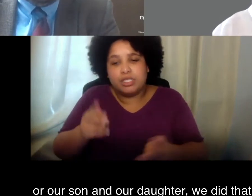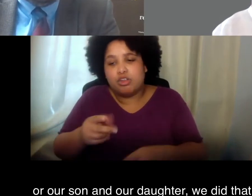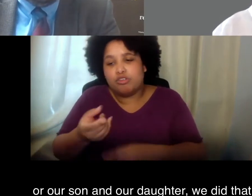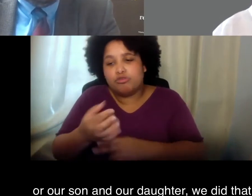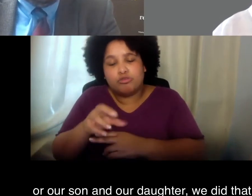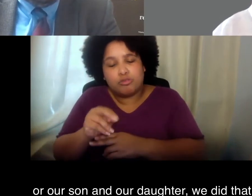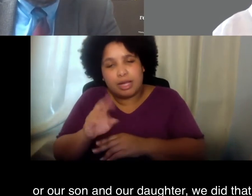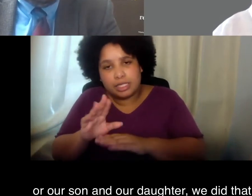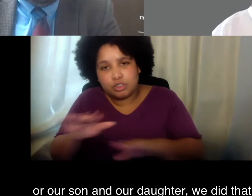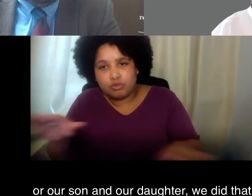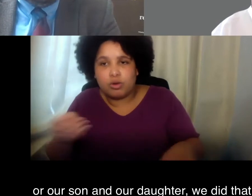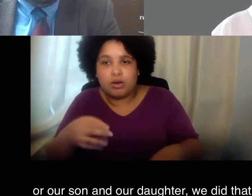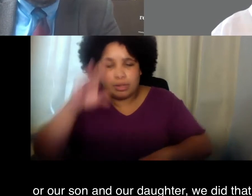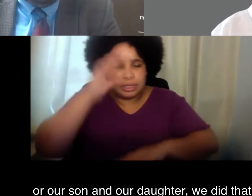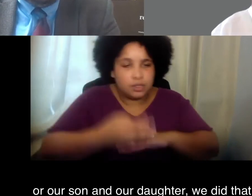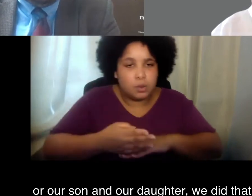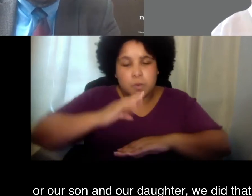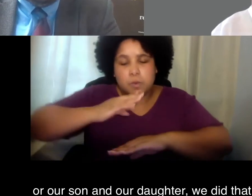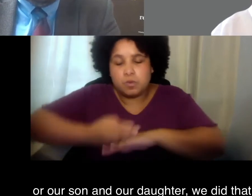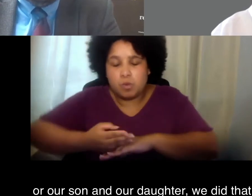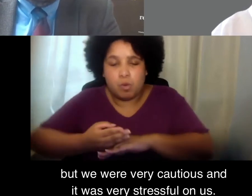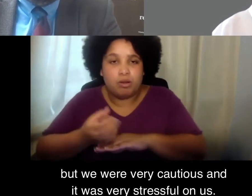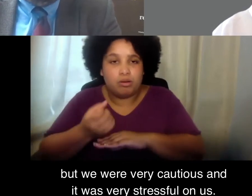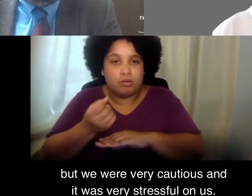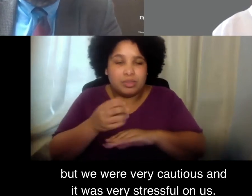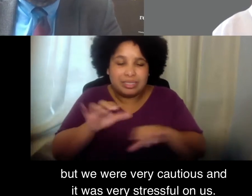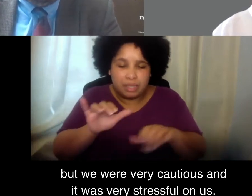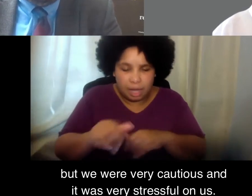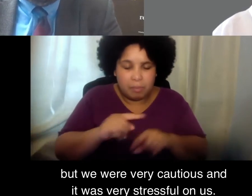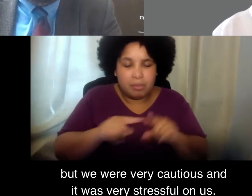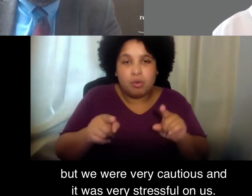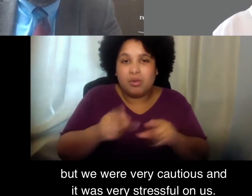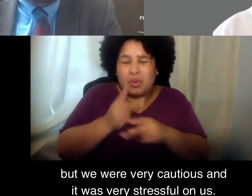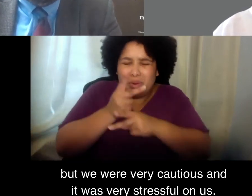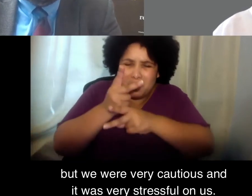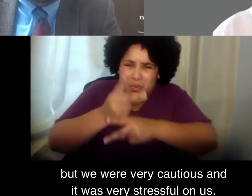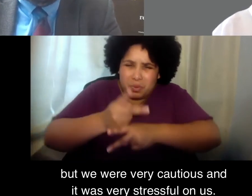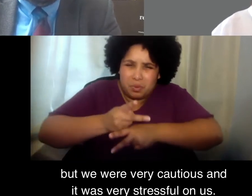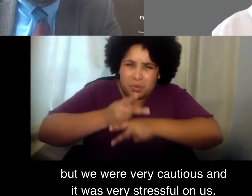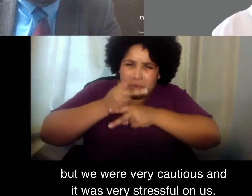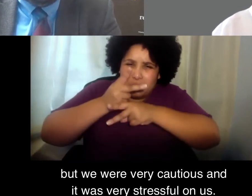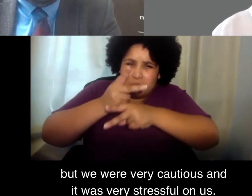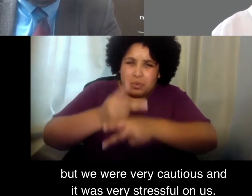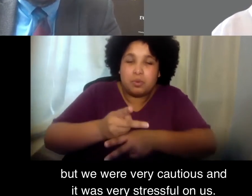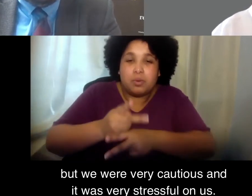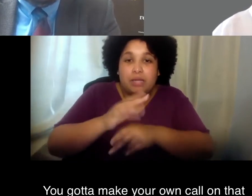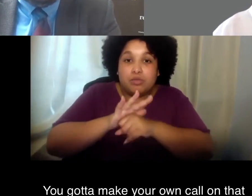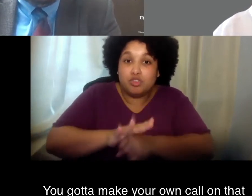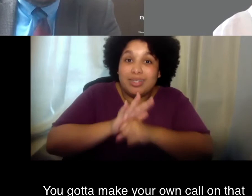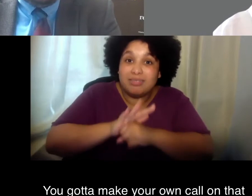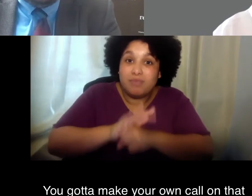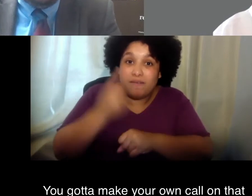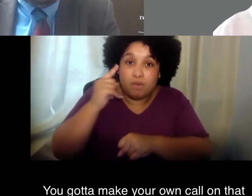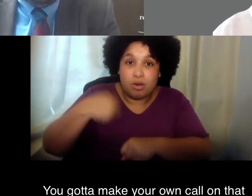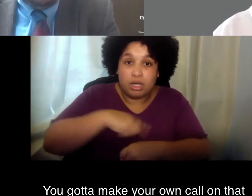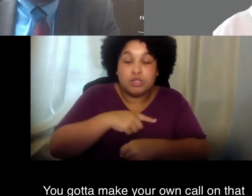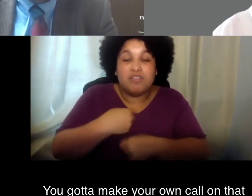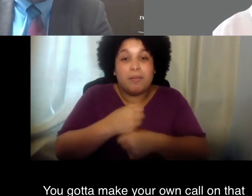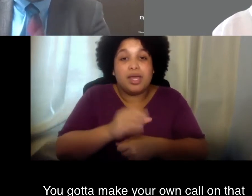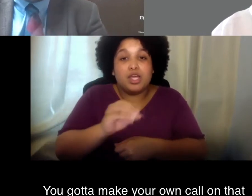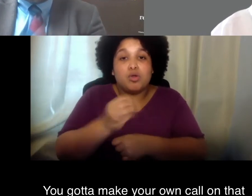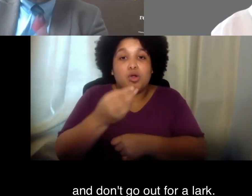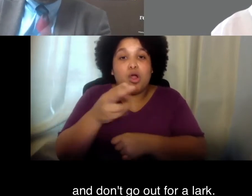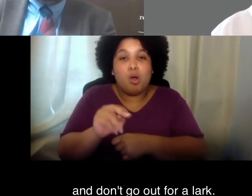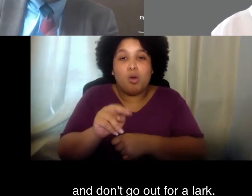our son and our daughter. We did that, but we were very cautious, and it was very stressful on us. You got to make your own call on